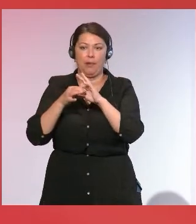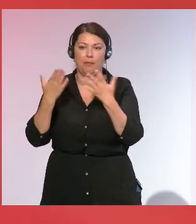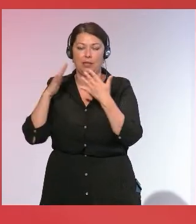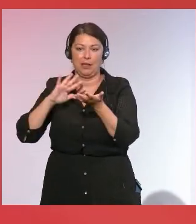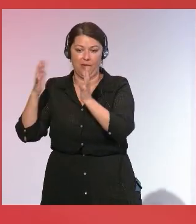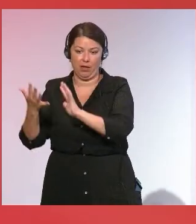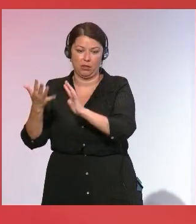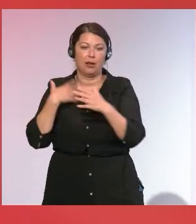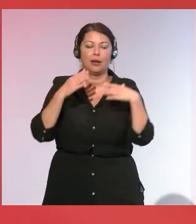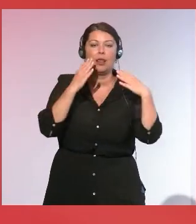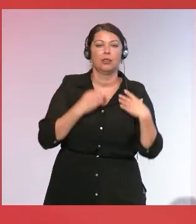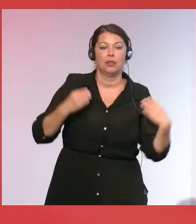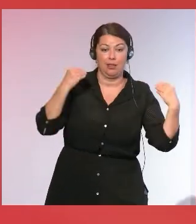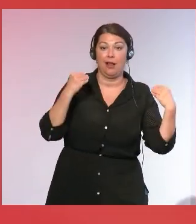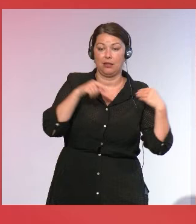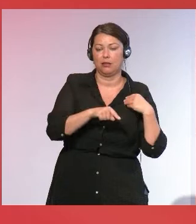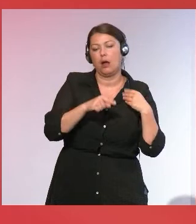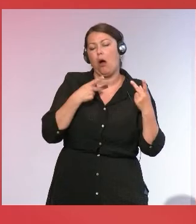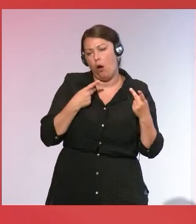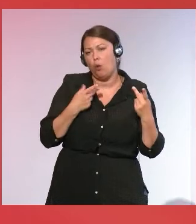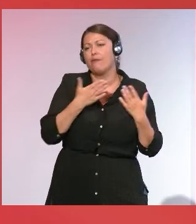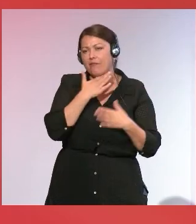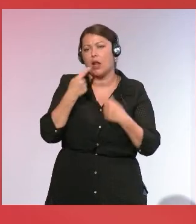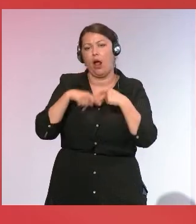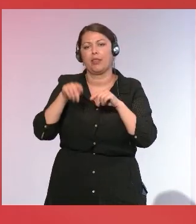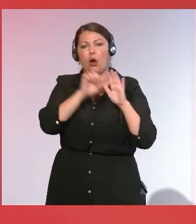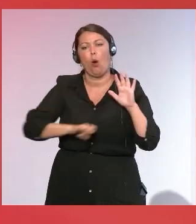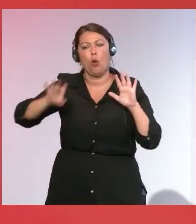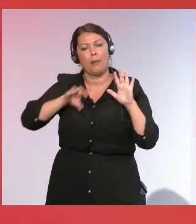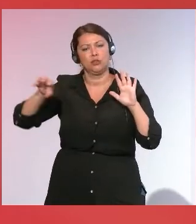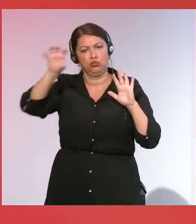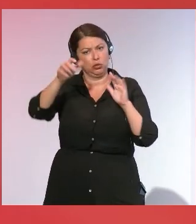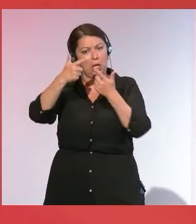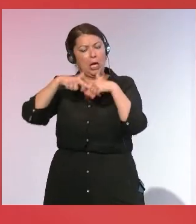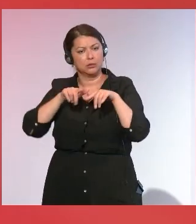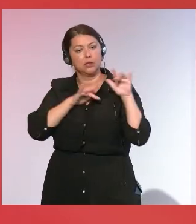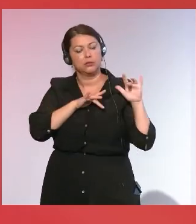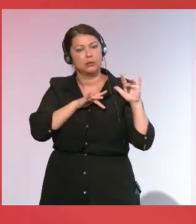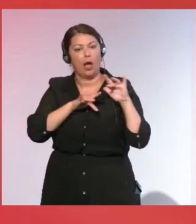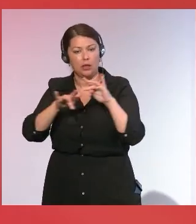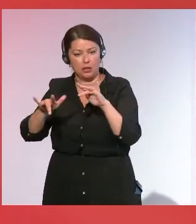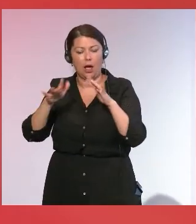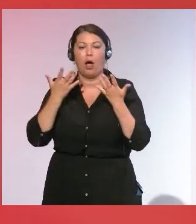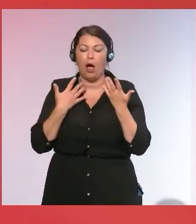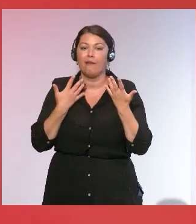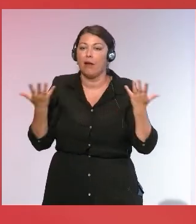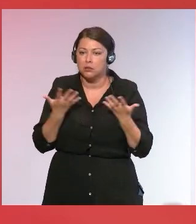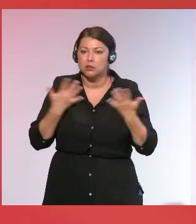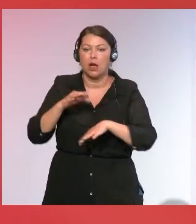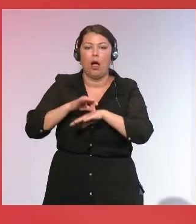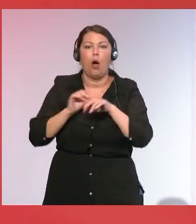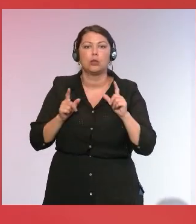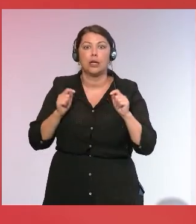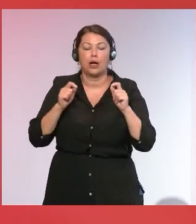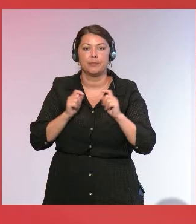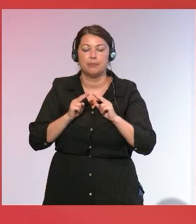countries, there's been an incredible increase in the incidence of skin cancer the last few decades. If you see here in